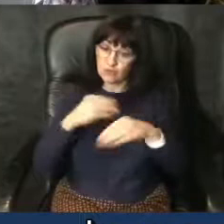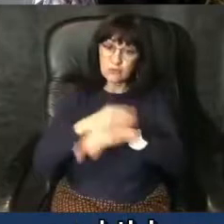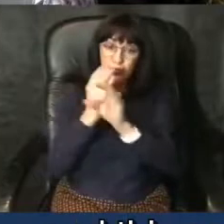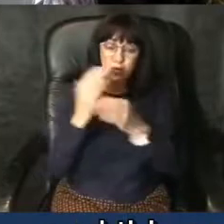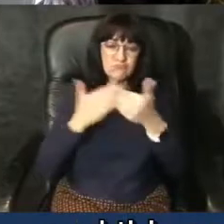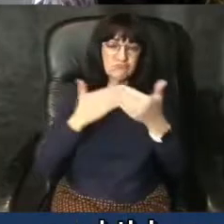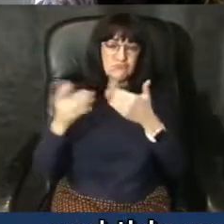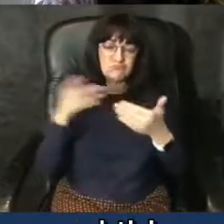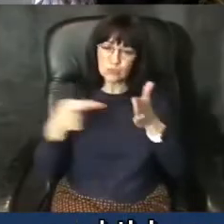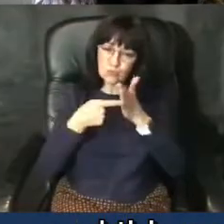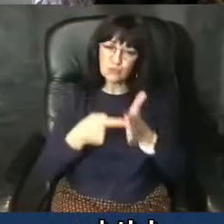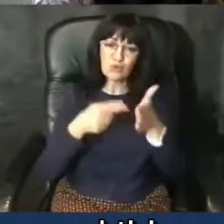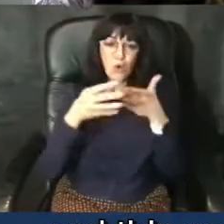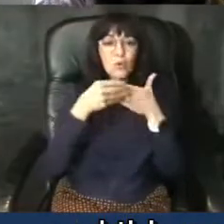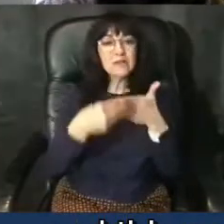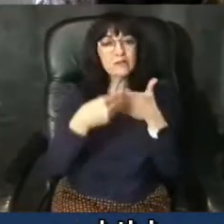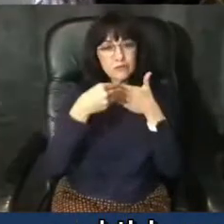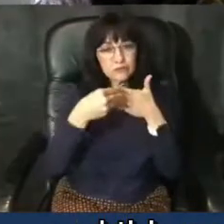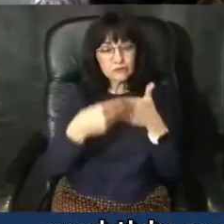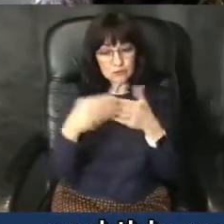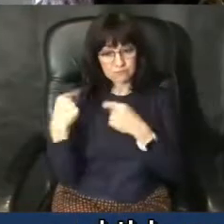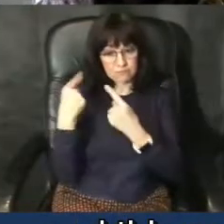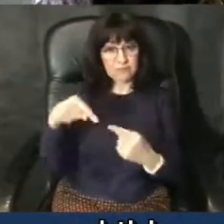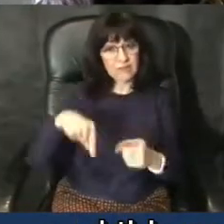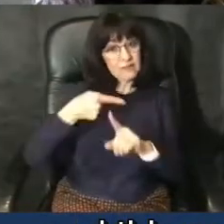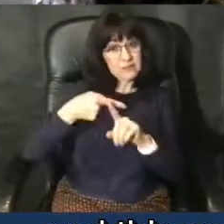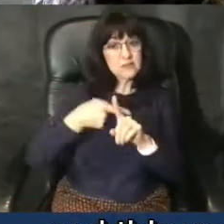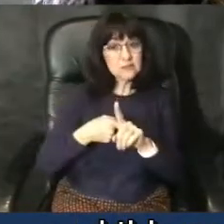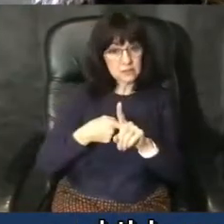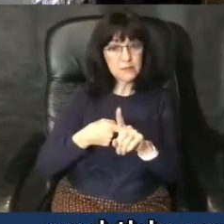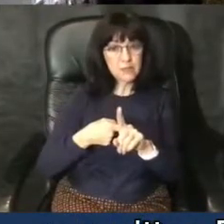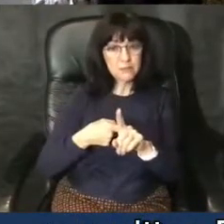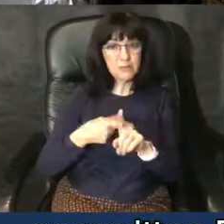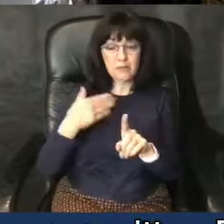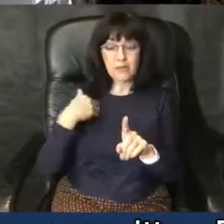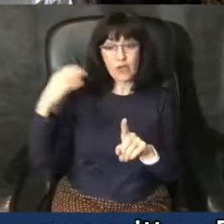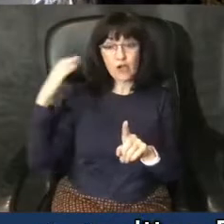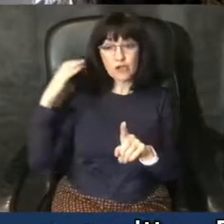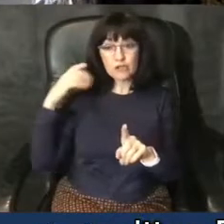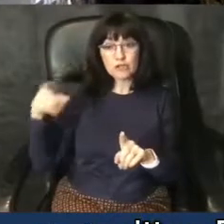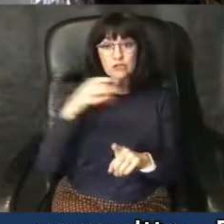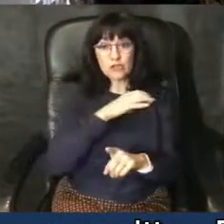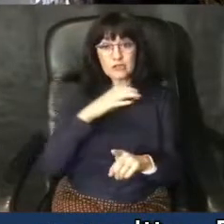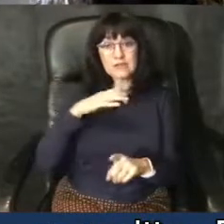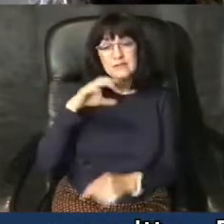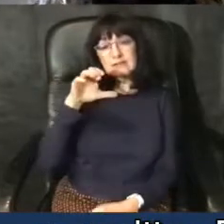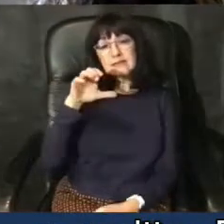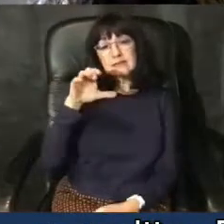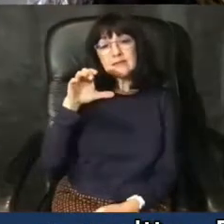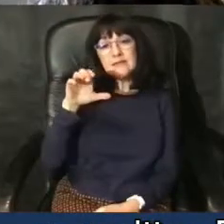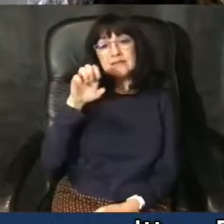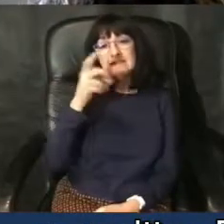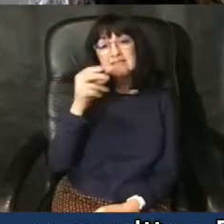leadership. And this past month, we've had the chair of our Access and Treatment Committee, Dr. Sandra Gibney, has worked